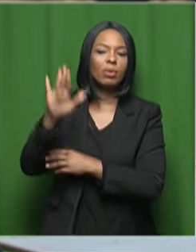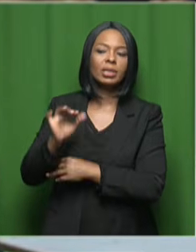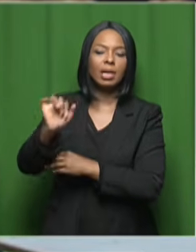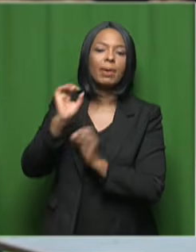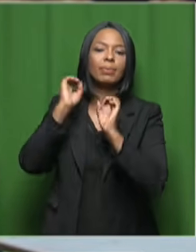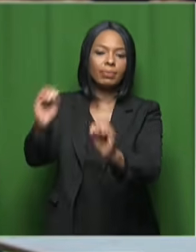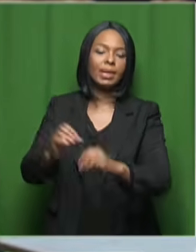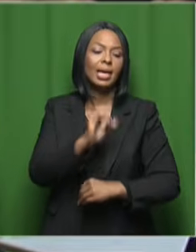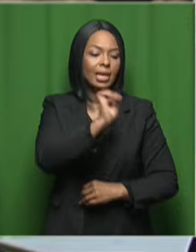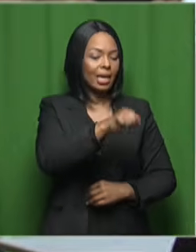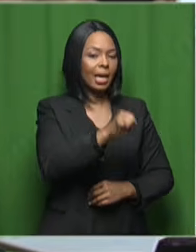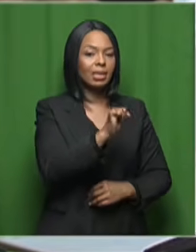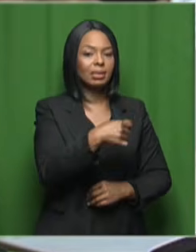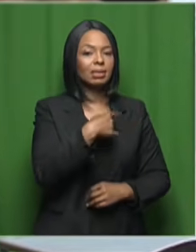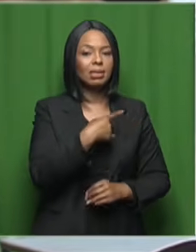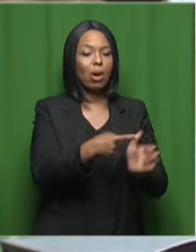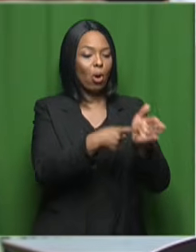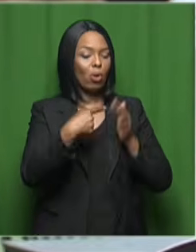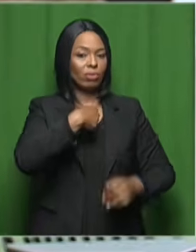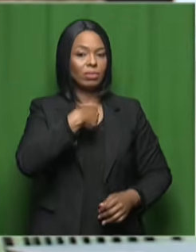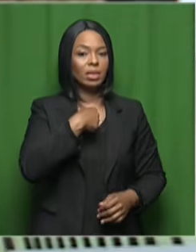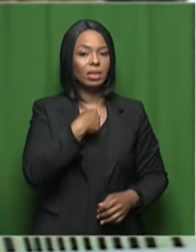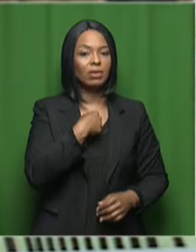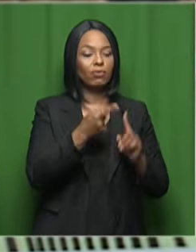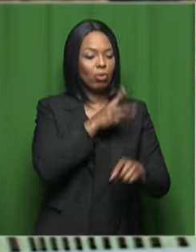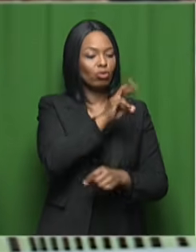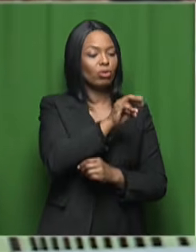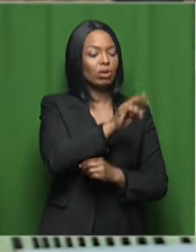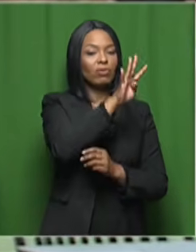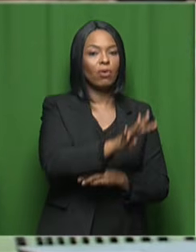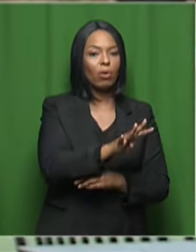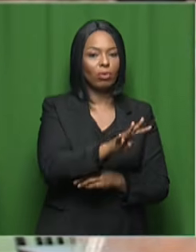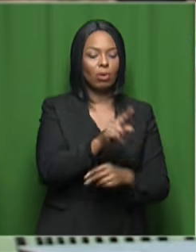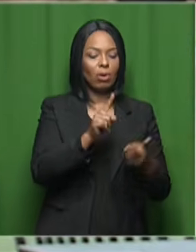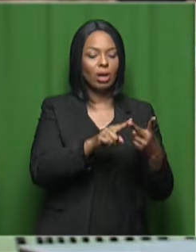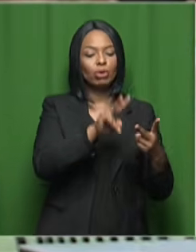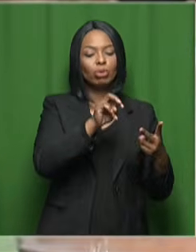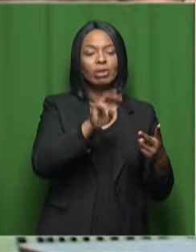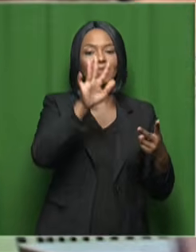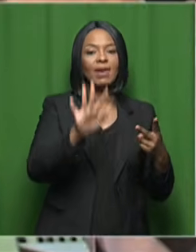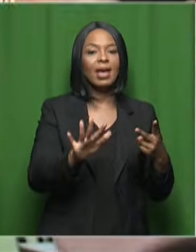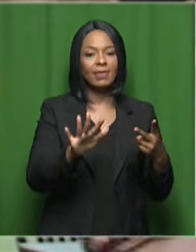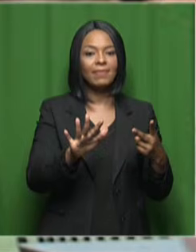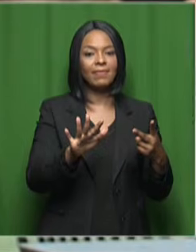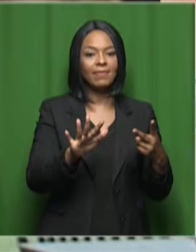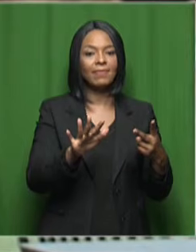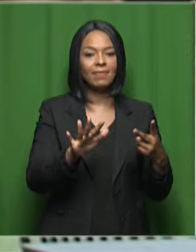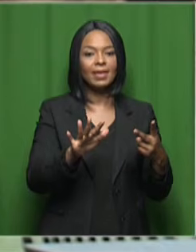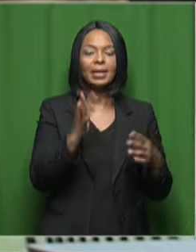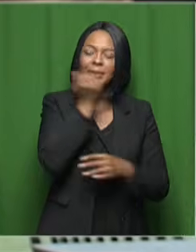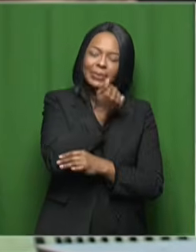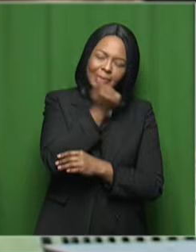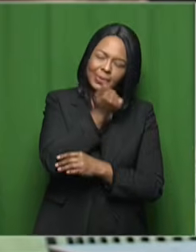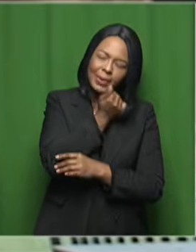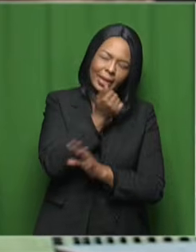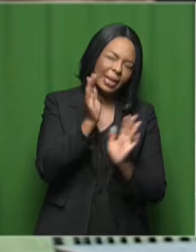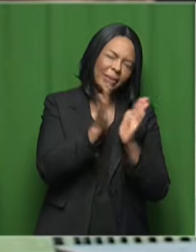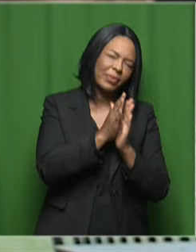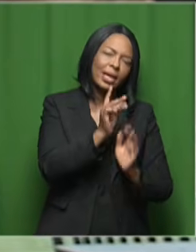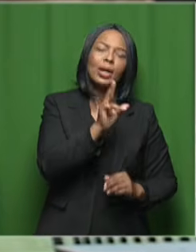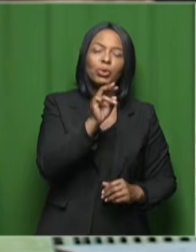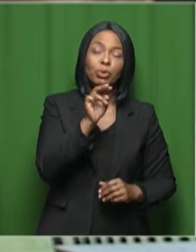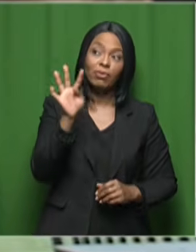still owe us 2024. They still owe us for 2025. 2014, I'm confusing you, 2024, I beg your